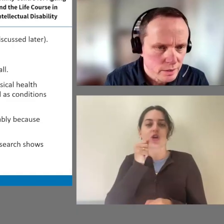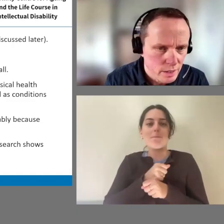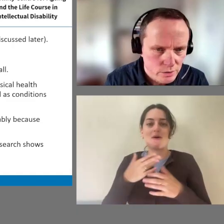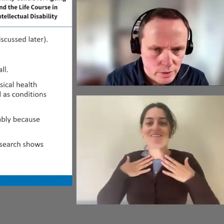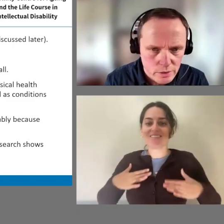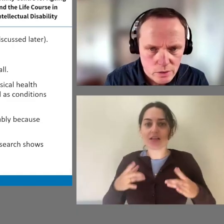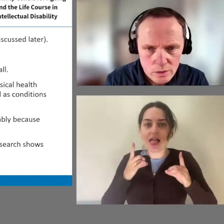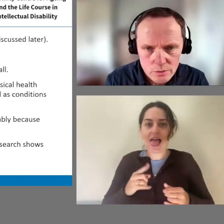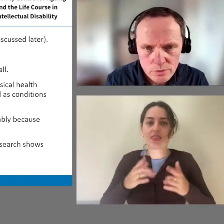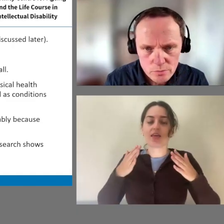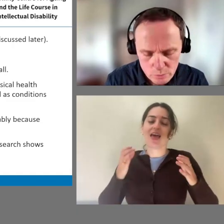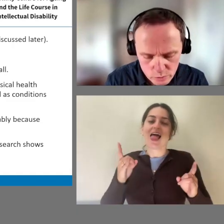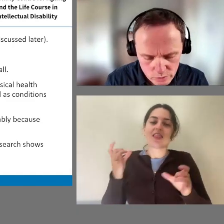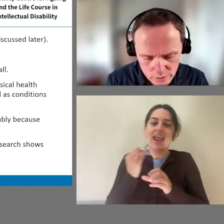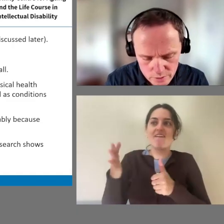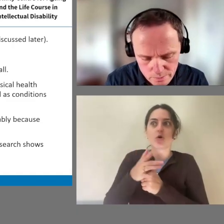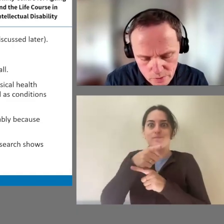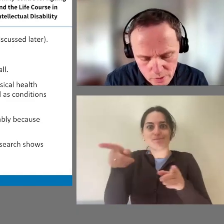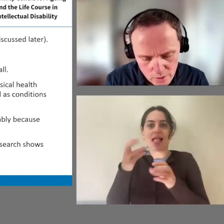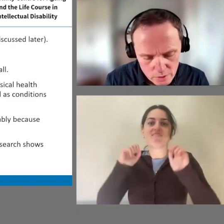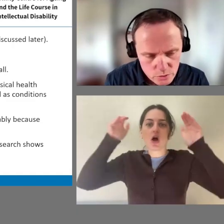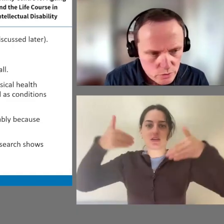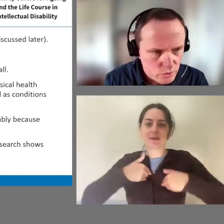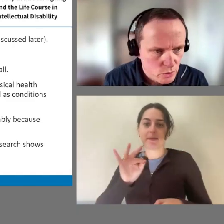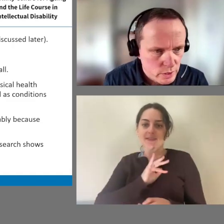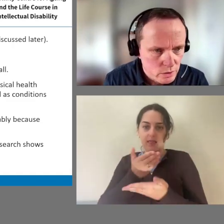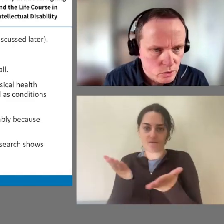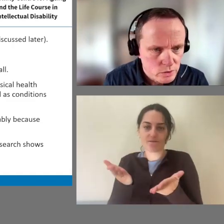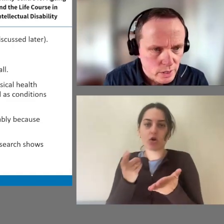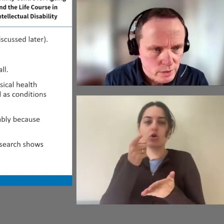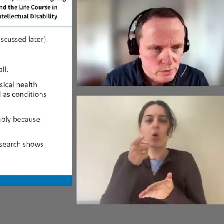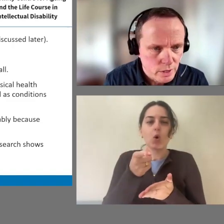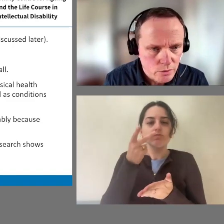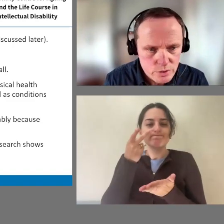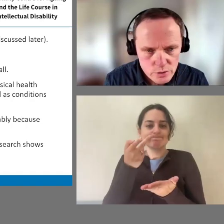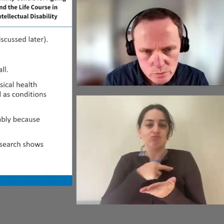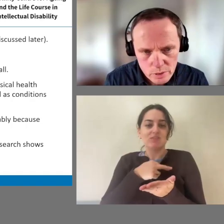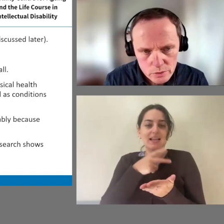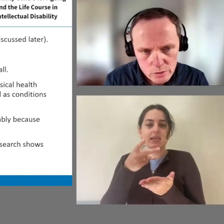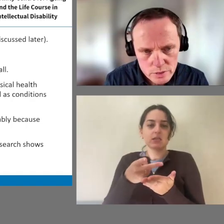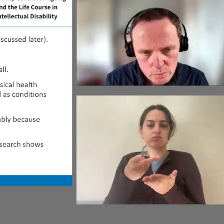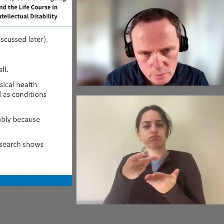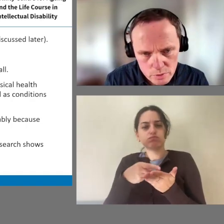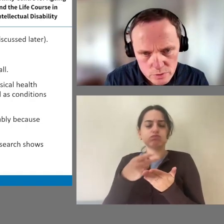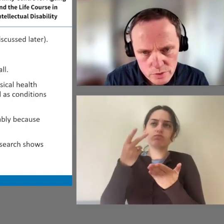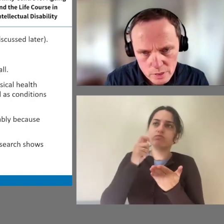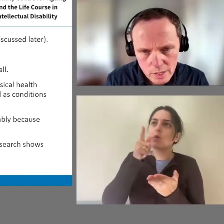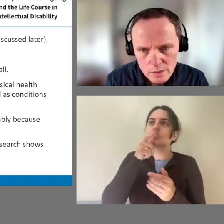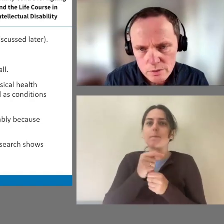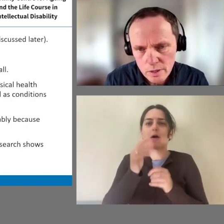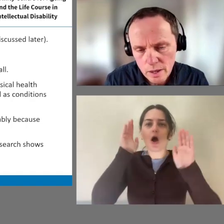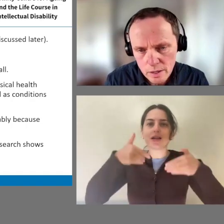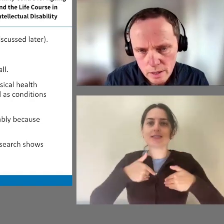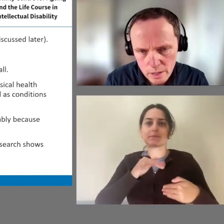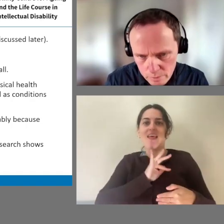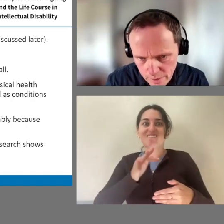health and healthcare of people with autism. So the review here looked at research about autistic people's physical